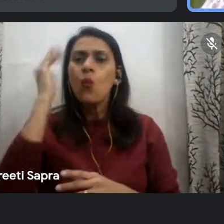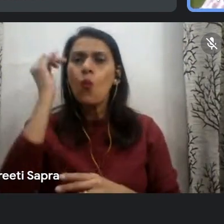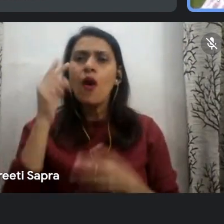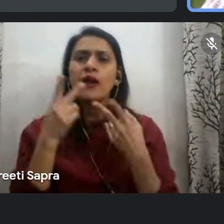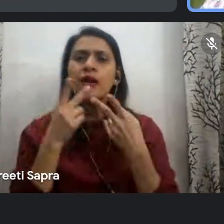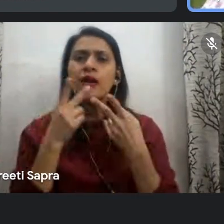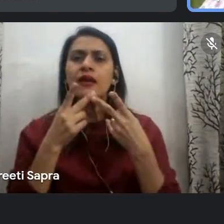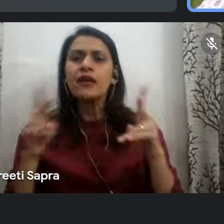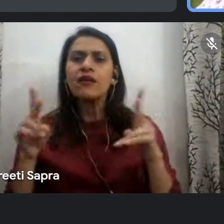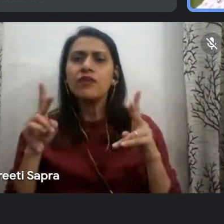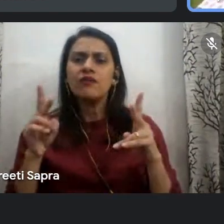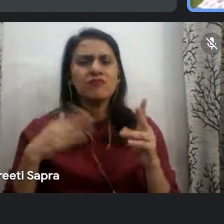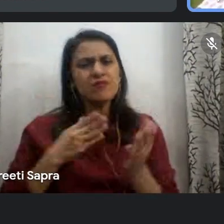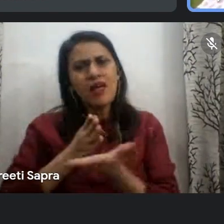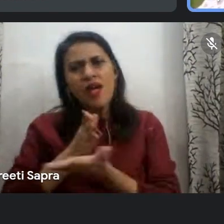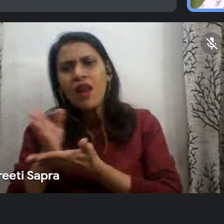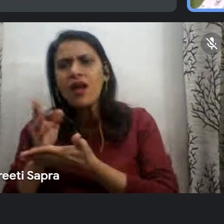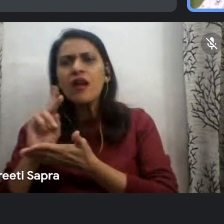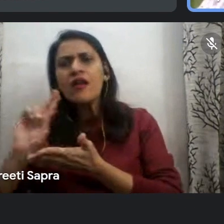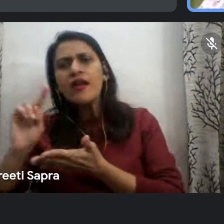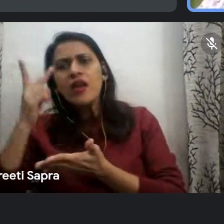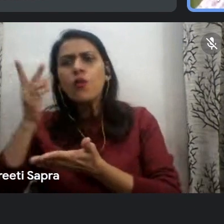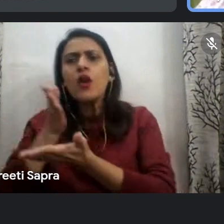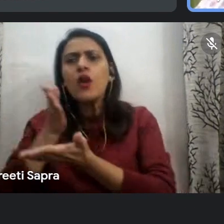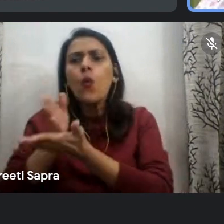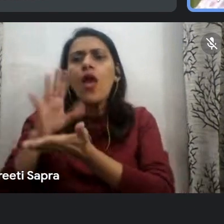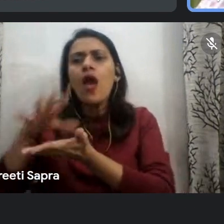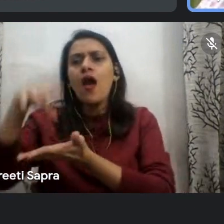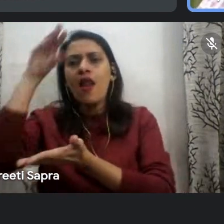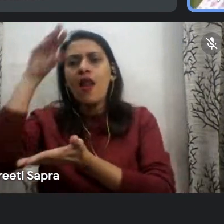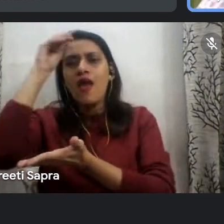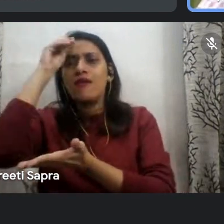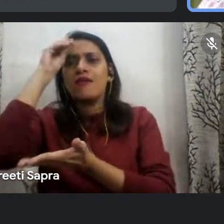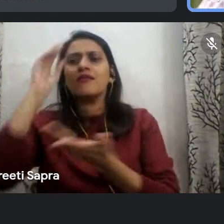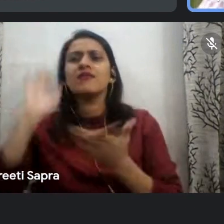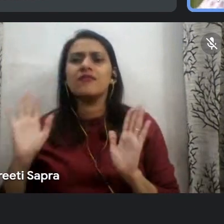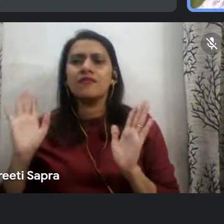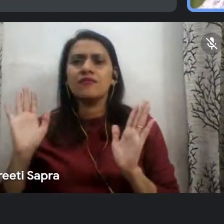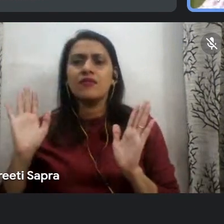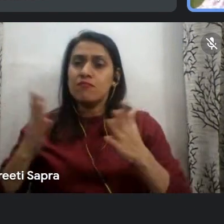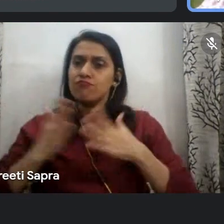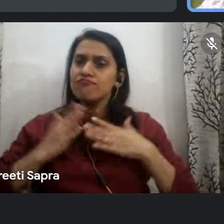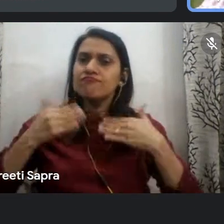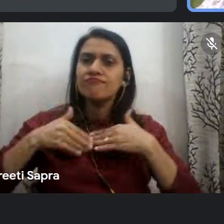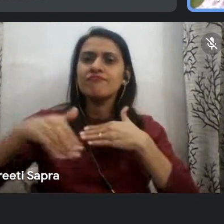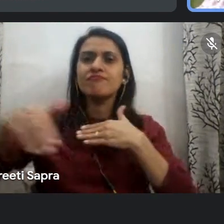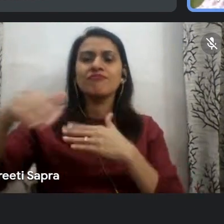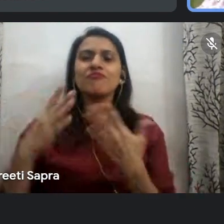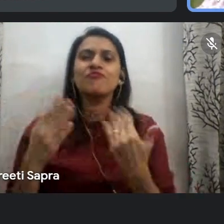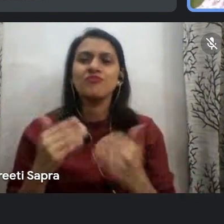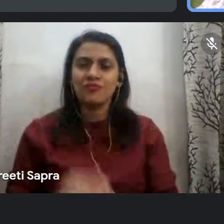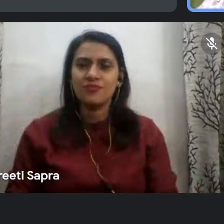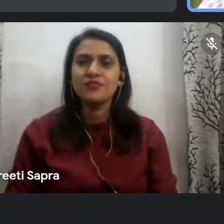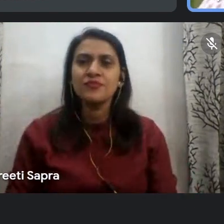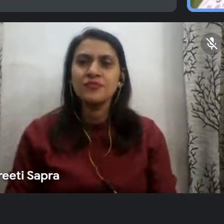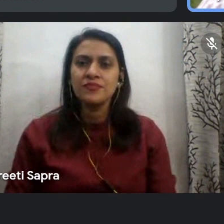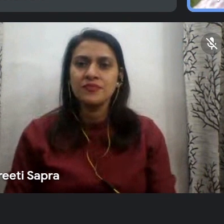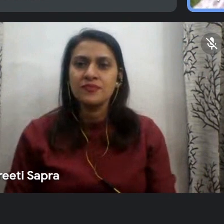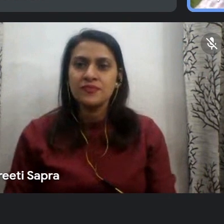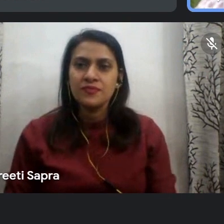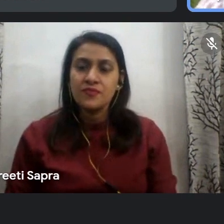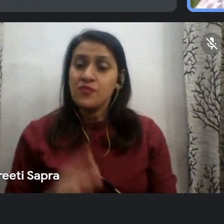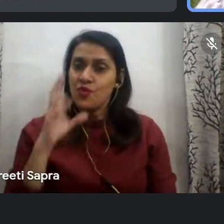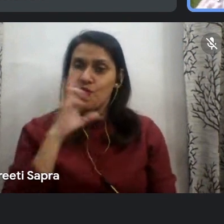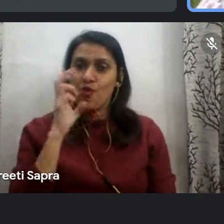learn differently to be able to survive, I guess, differently. Um, so soon after I graduated